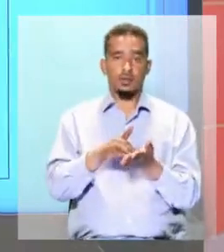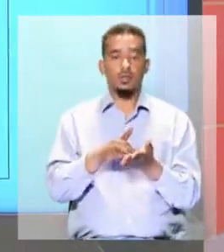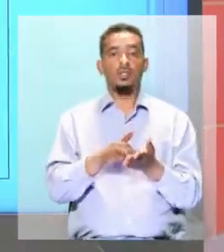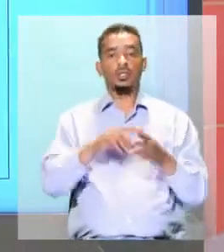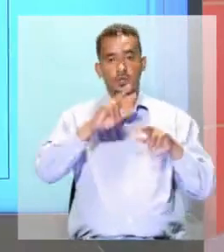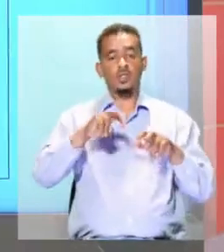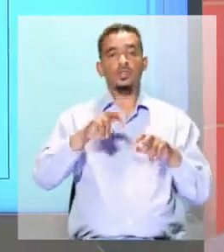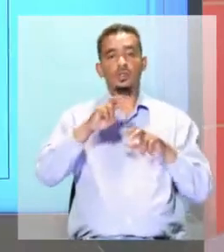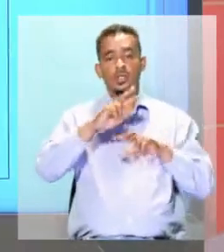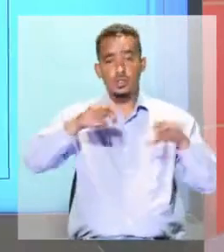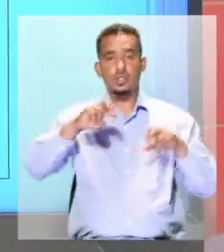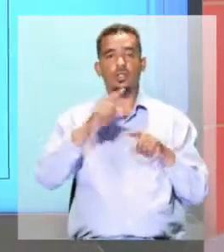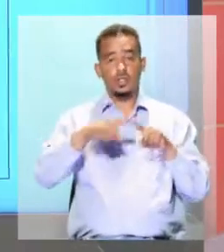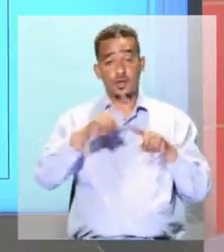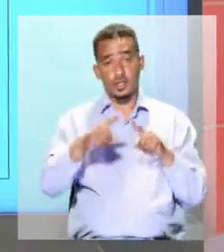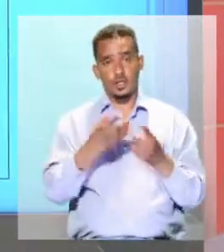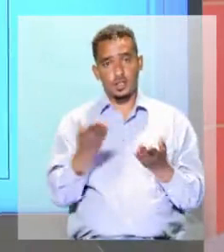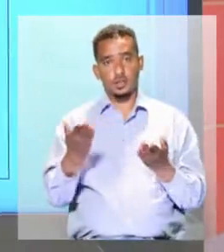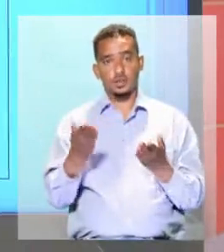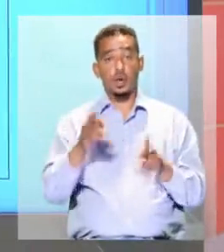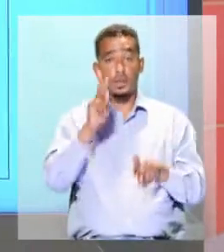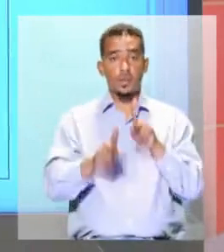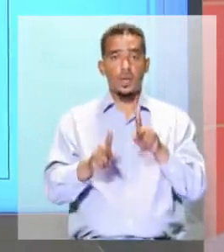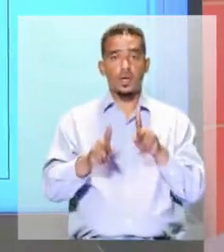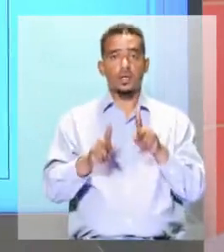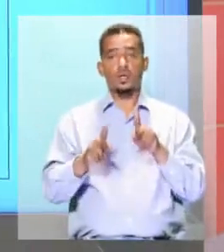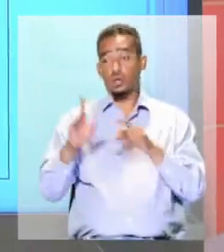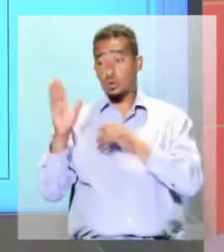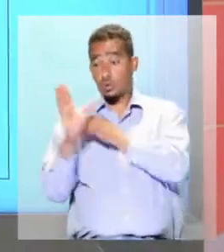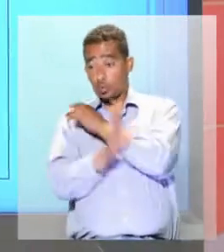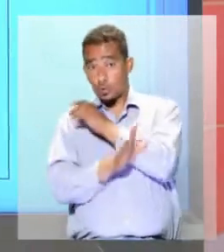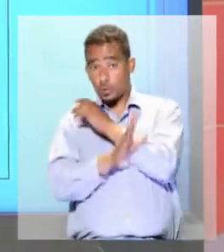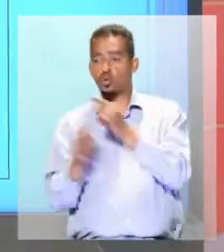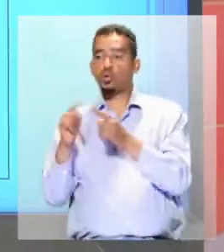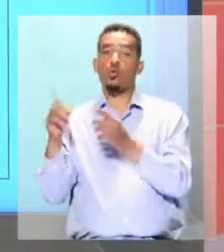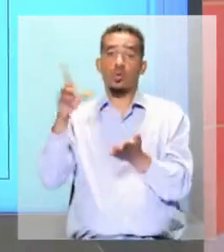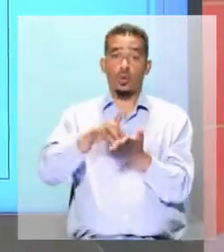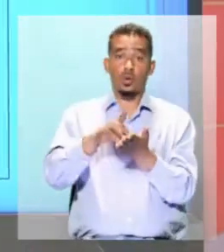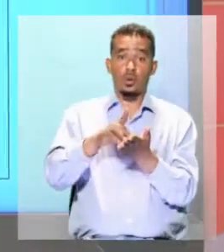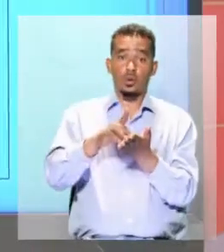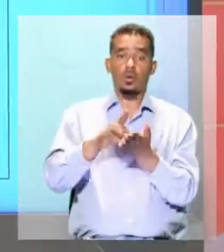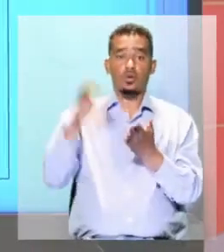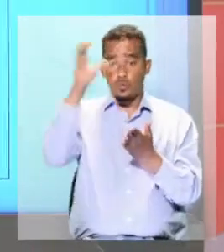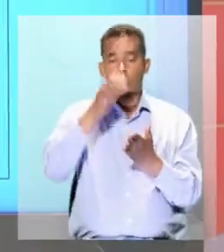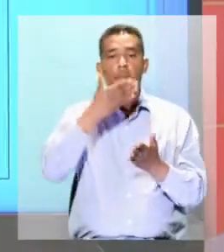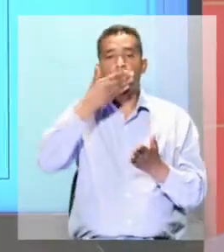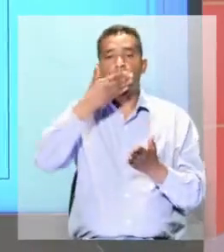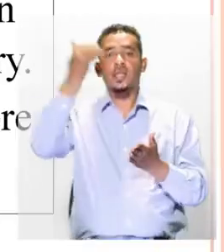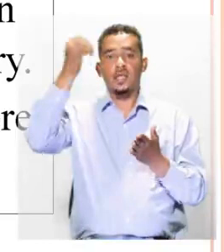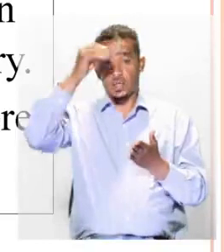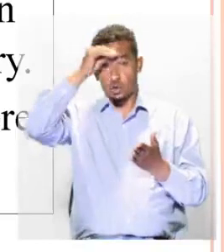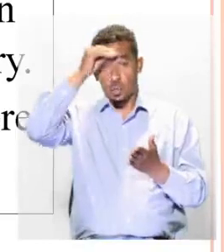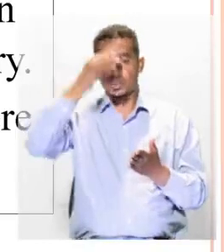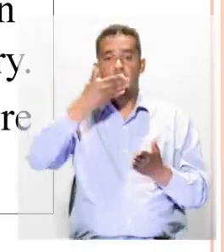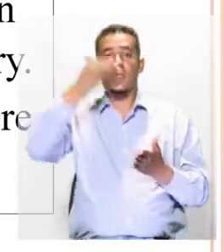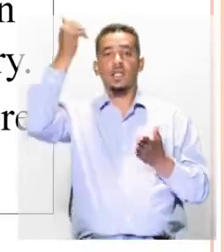searching different things. For example, people migrate from a rural area to urban for searching better life, education, and